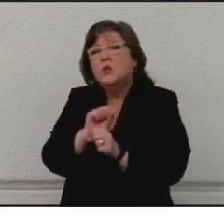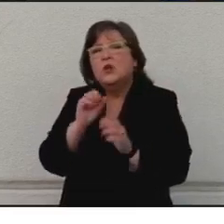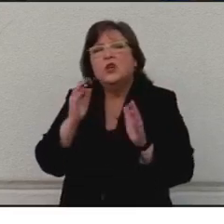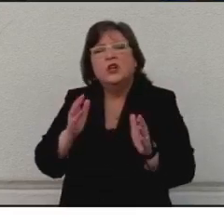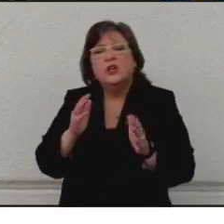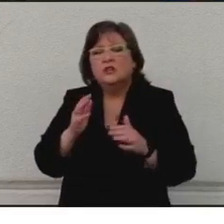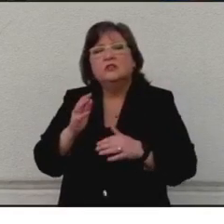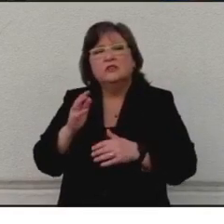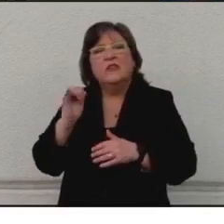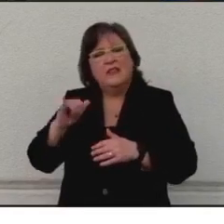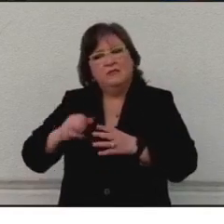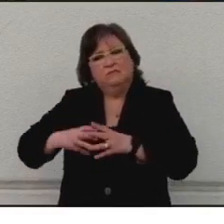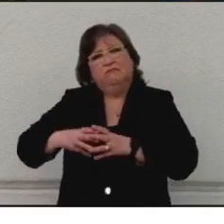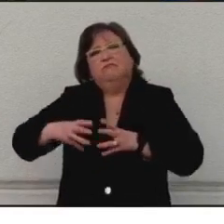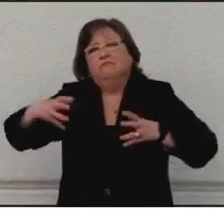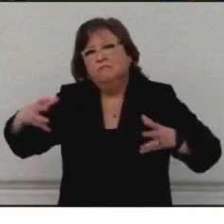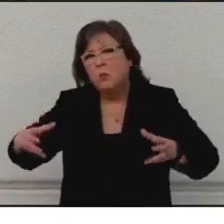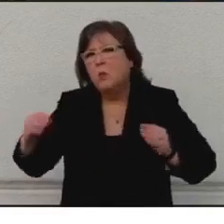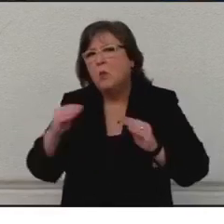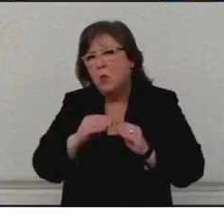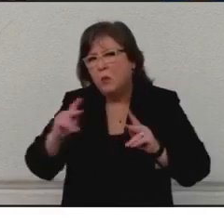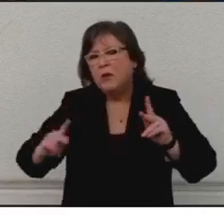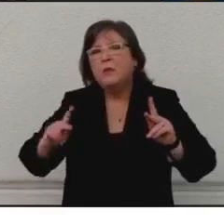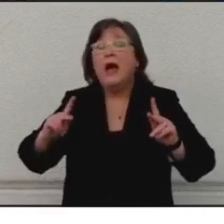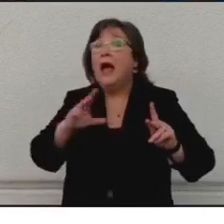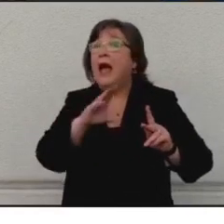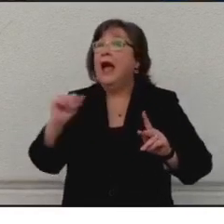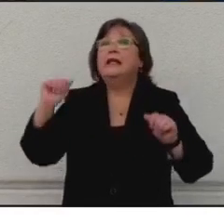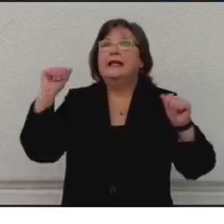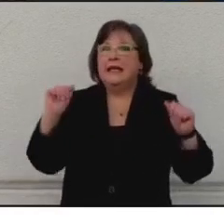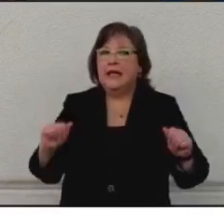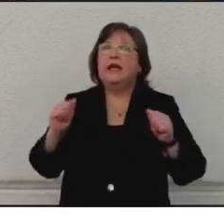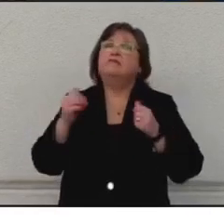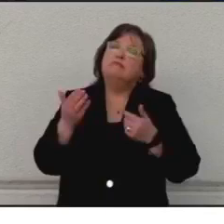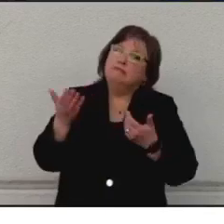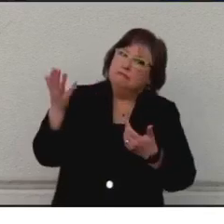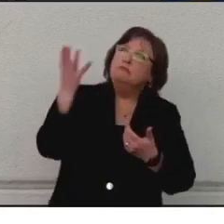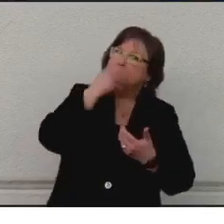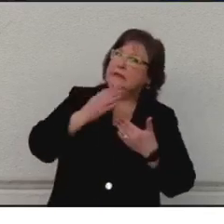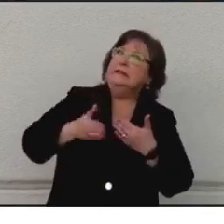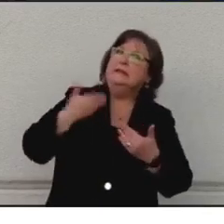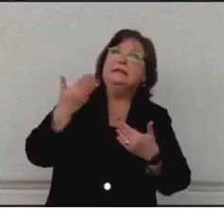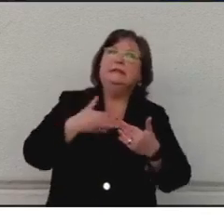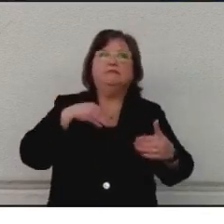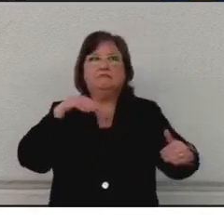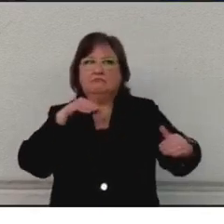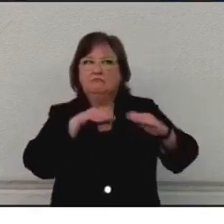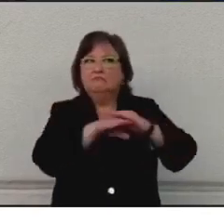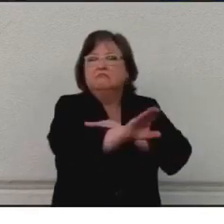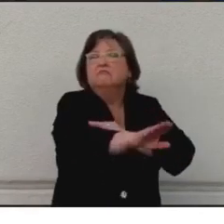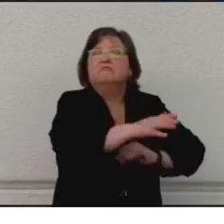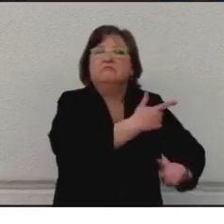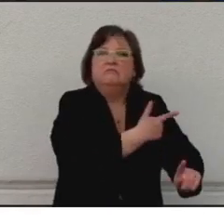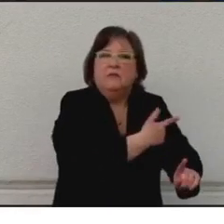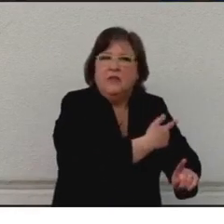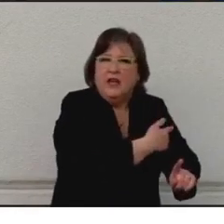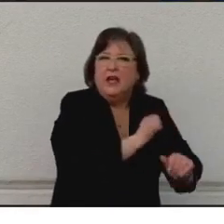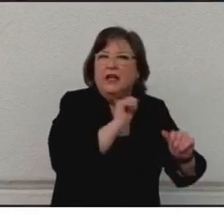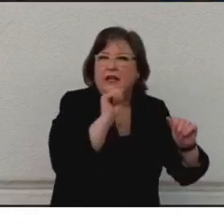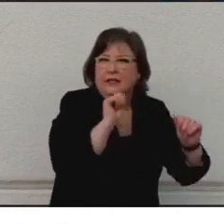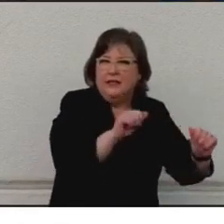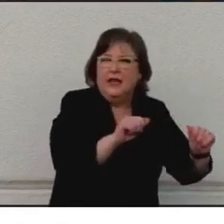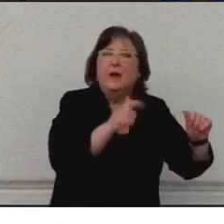have been hardest hit, will have access to vaccine. We've made this